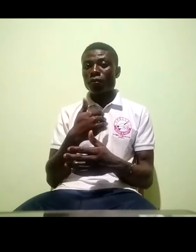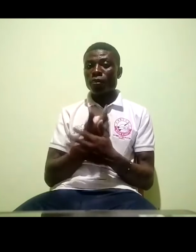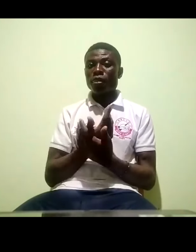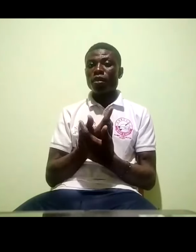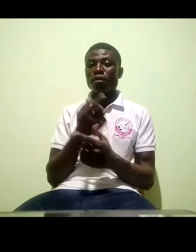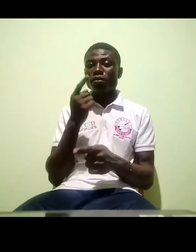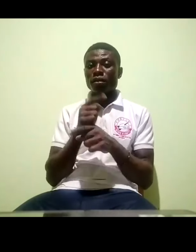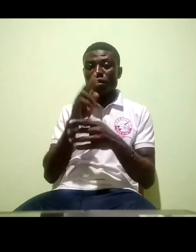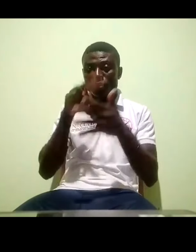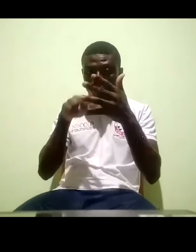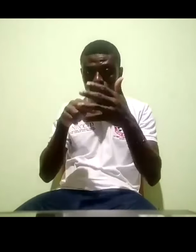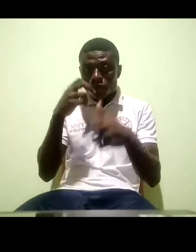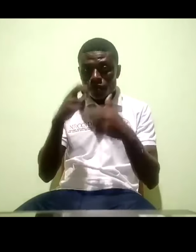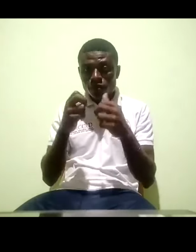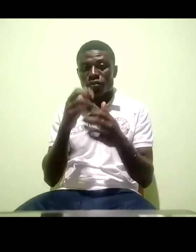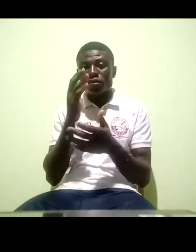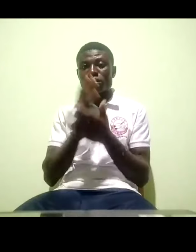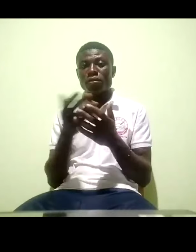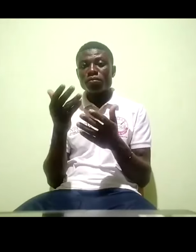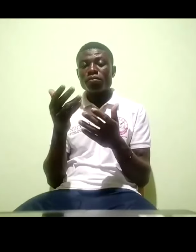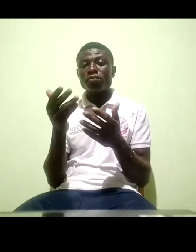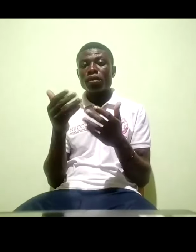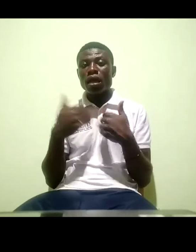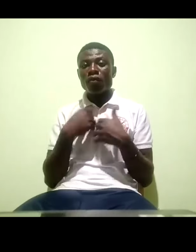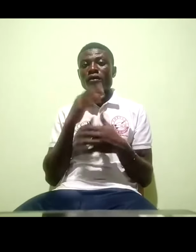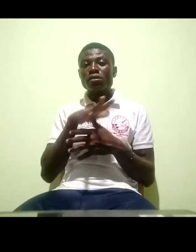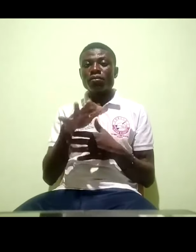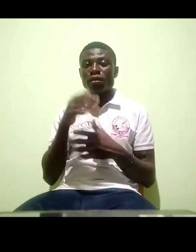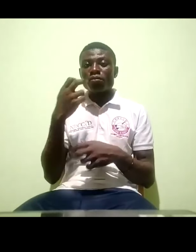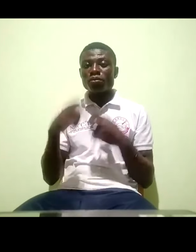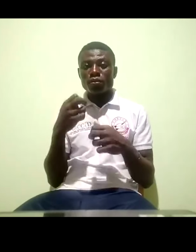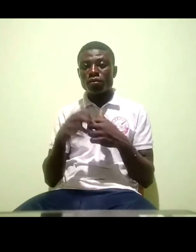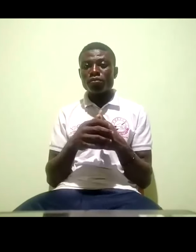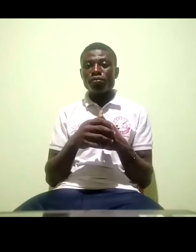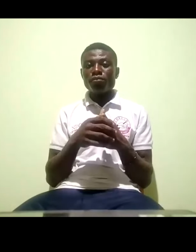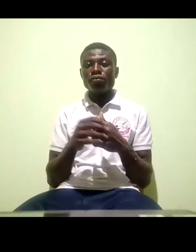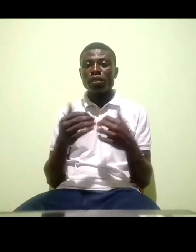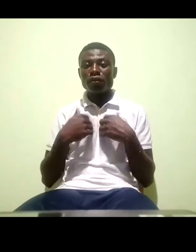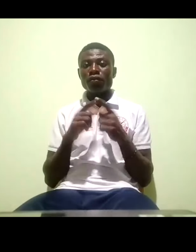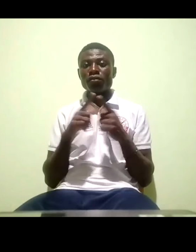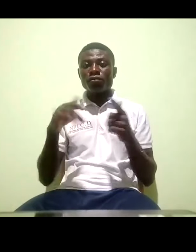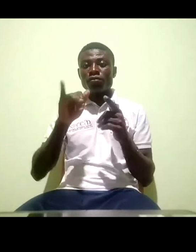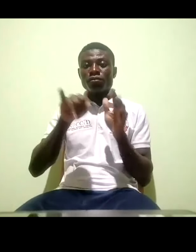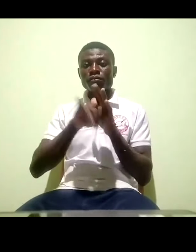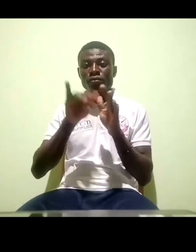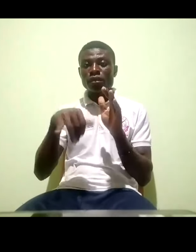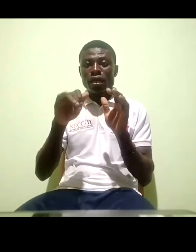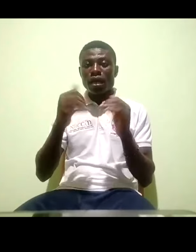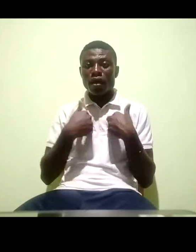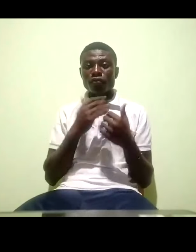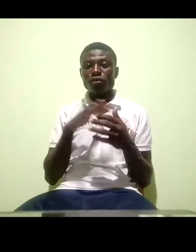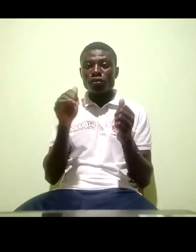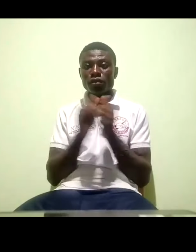Some kids may have just spelling issues. There is a huge variety or the spectrum of children who can